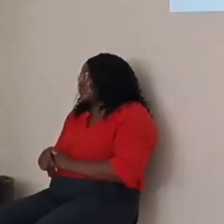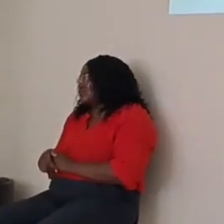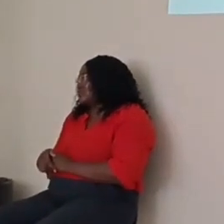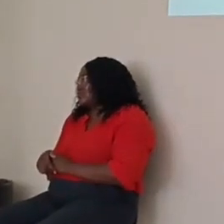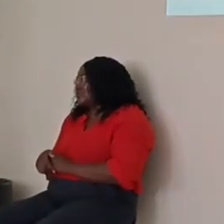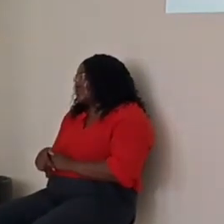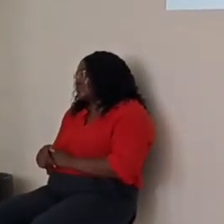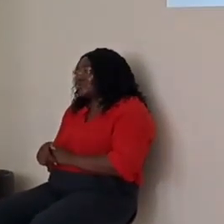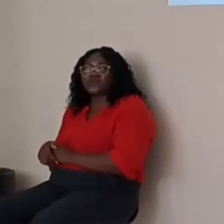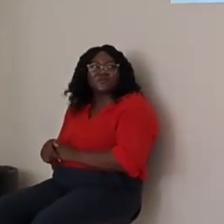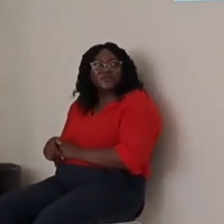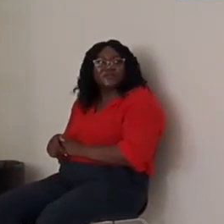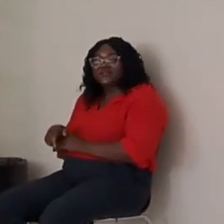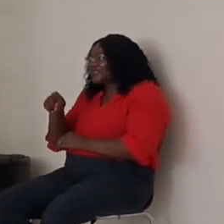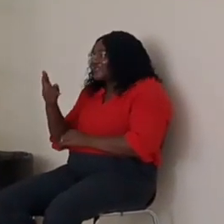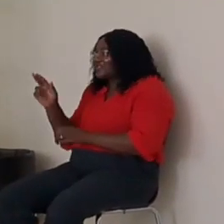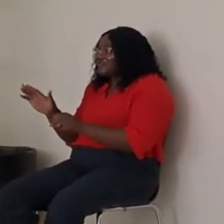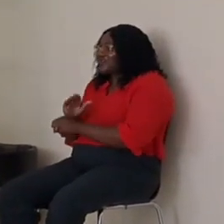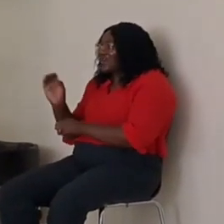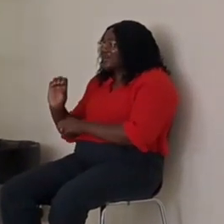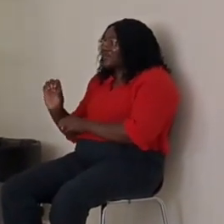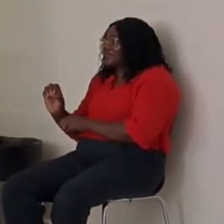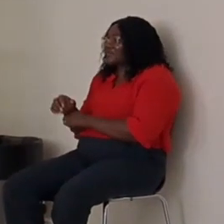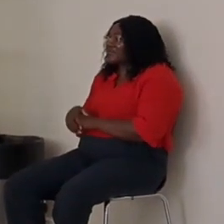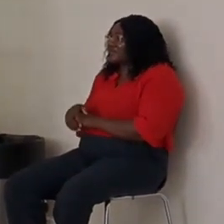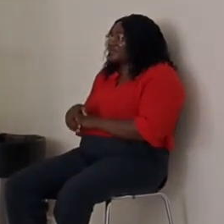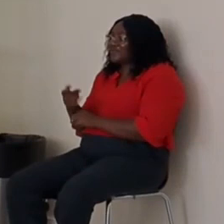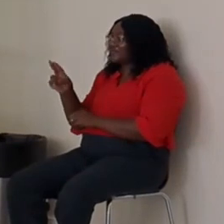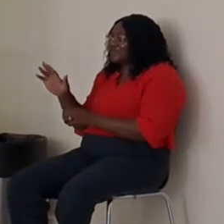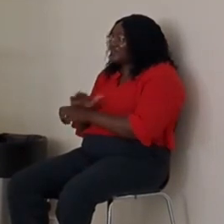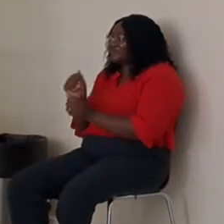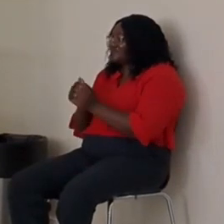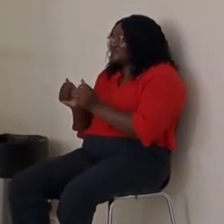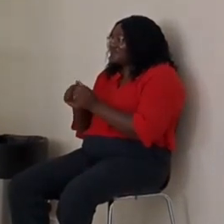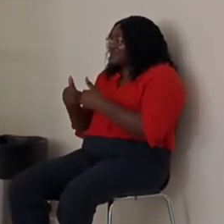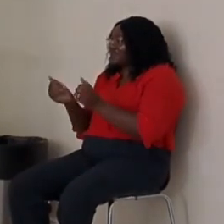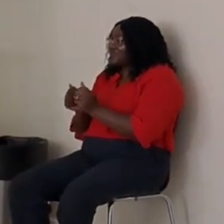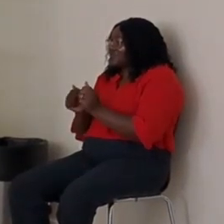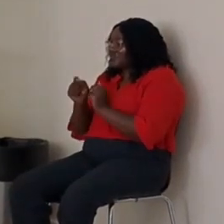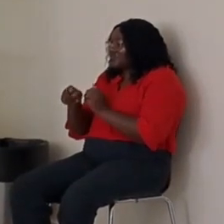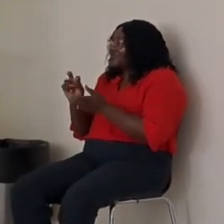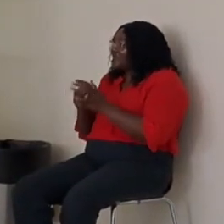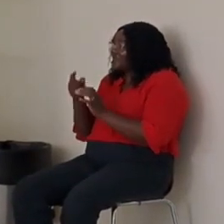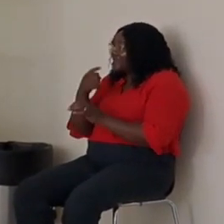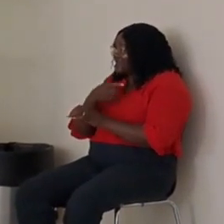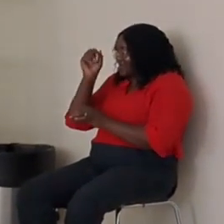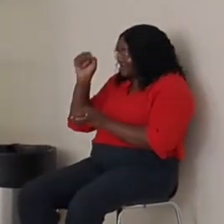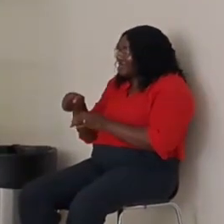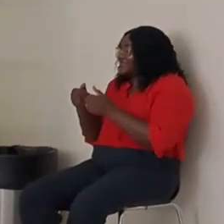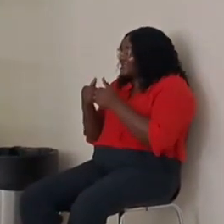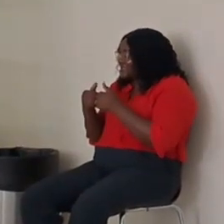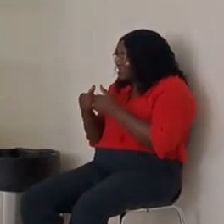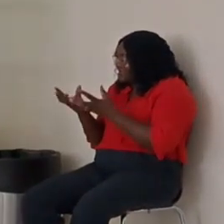This is not an efficient and effective system to start off with. So this entity needs to be a standalone